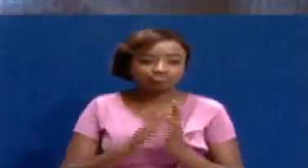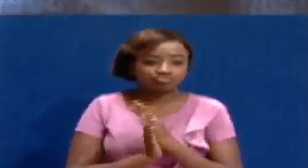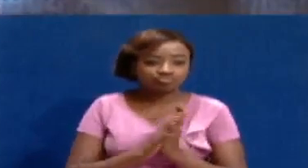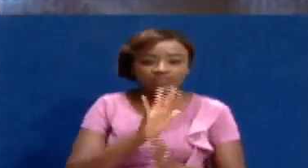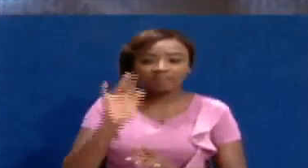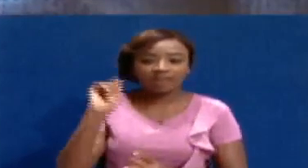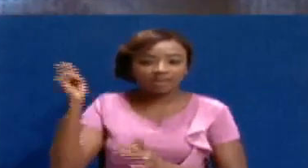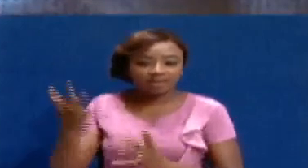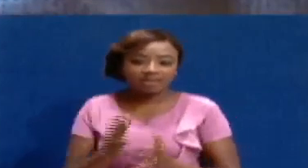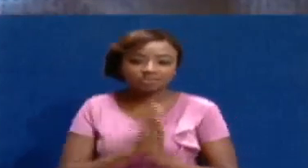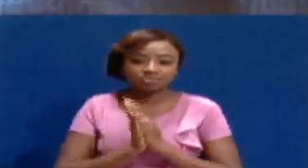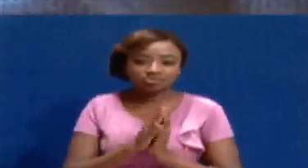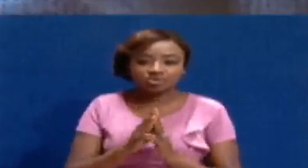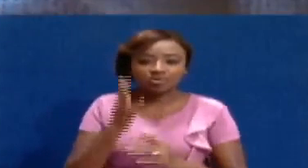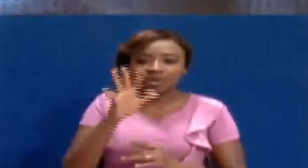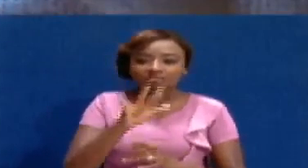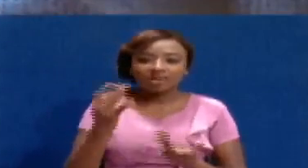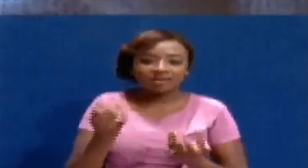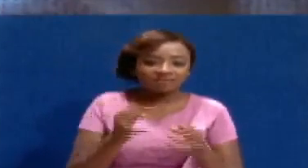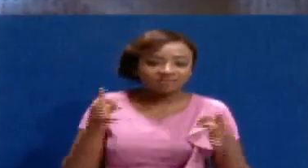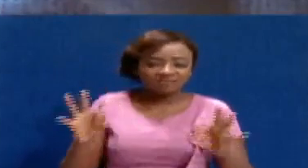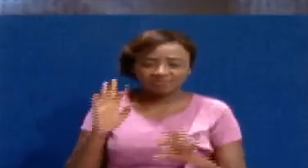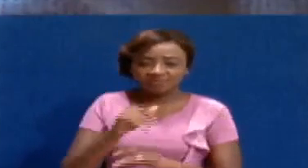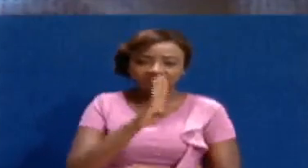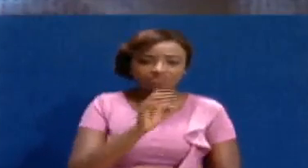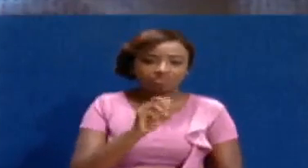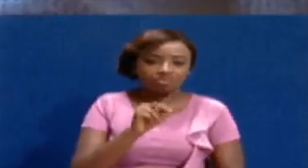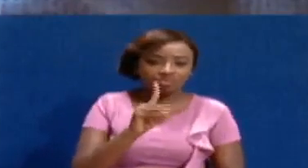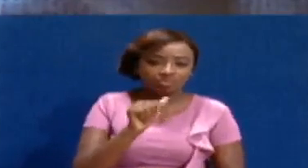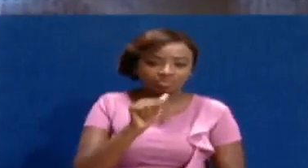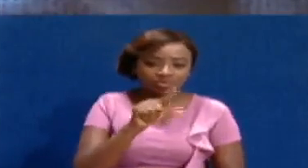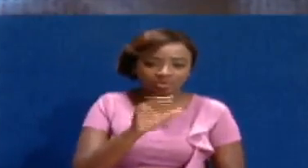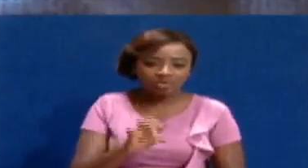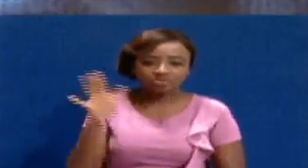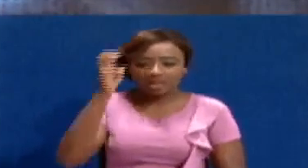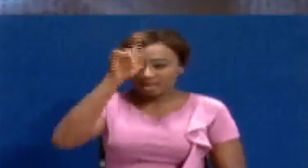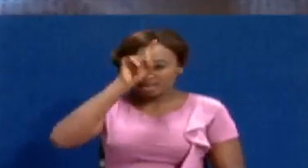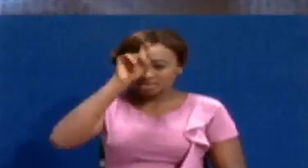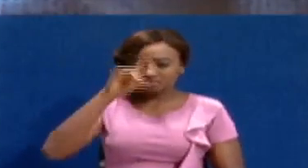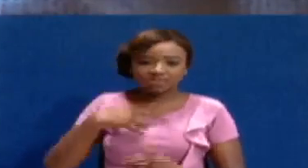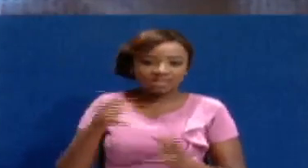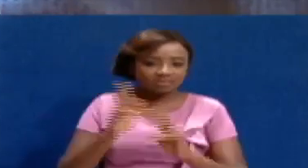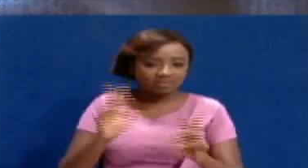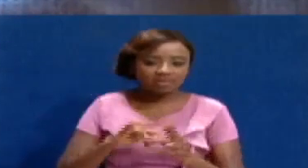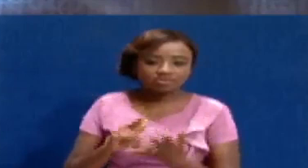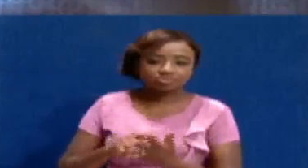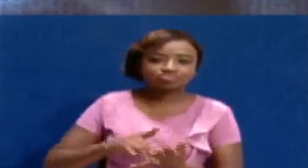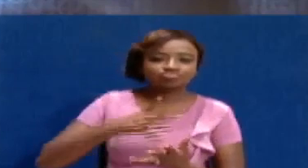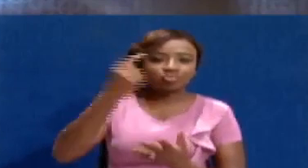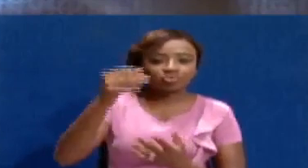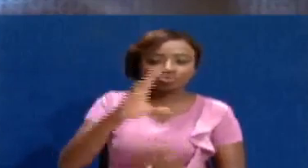as the chosen people, freed from bondage in Egypt and set on a long journey to Canaan, the promised